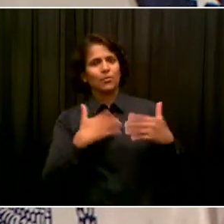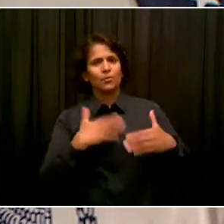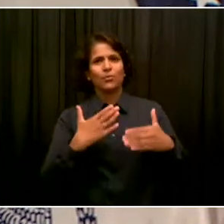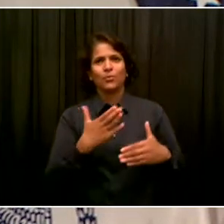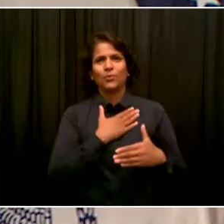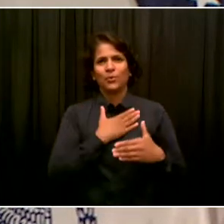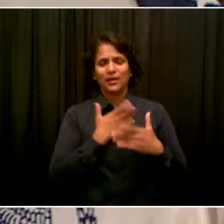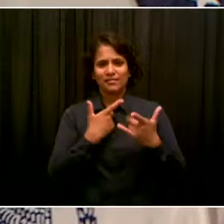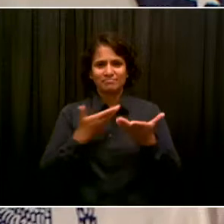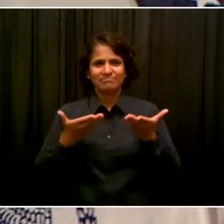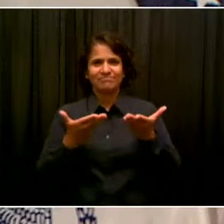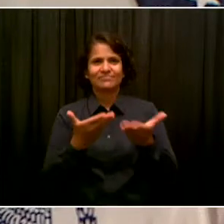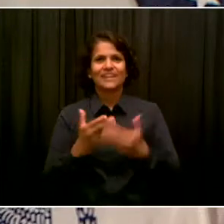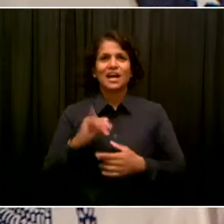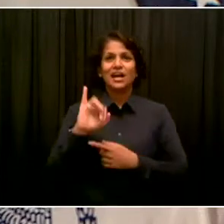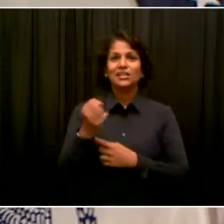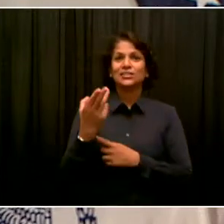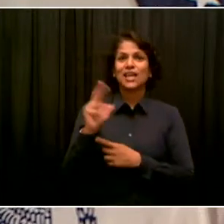Starks.